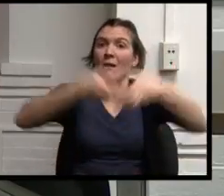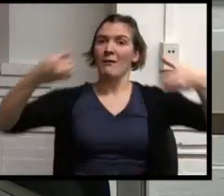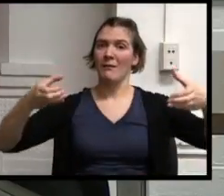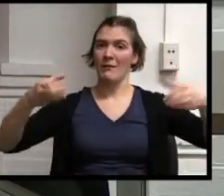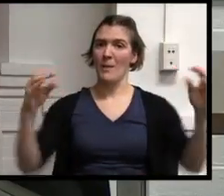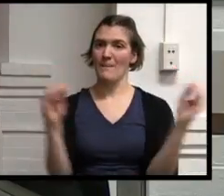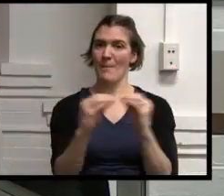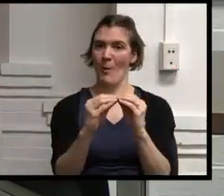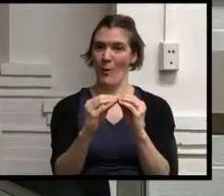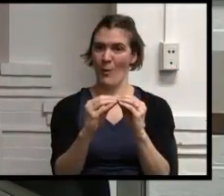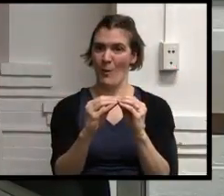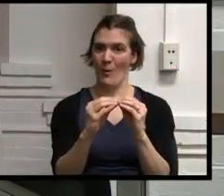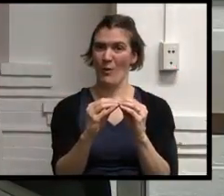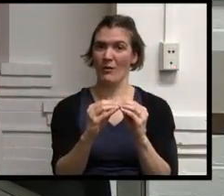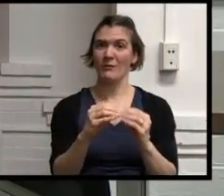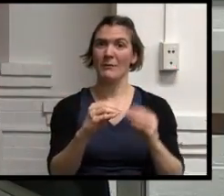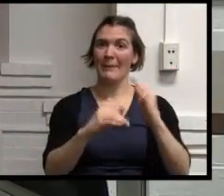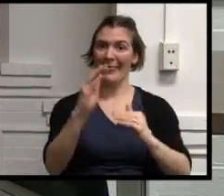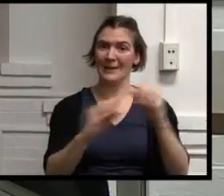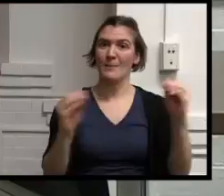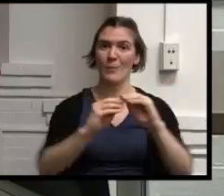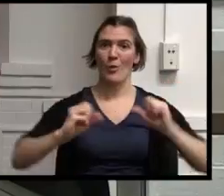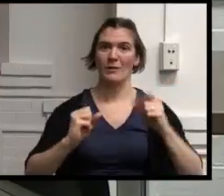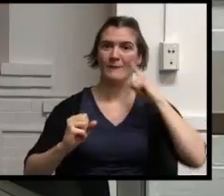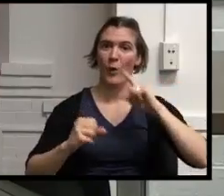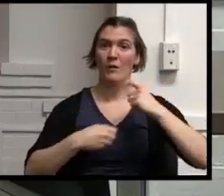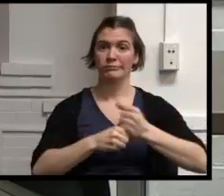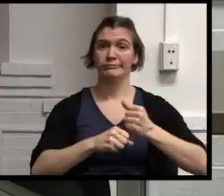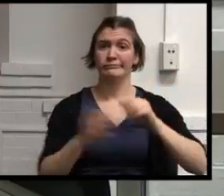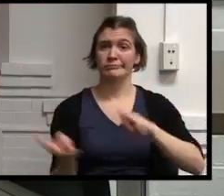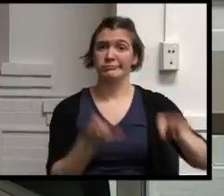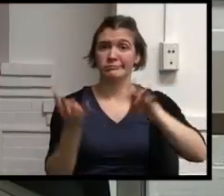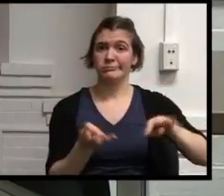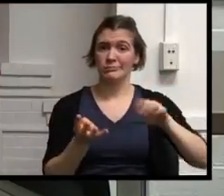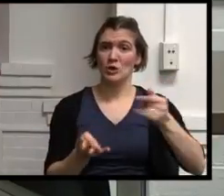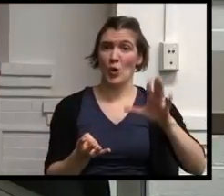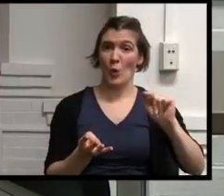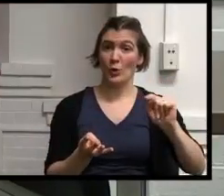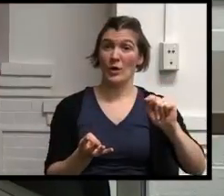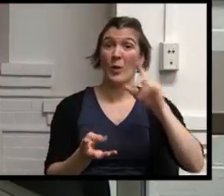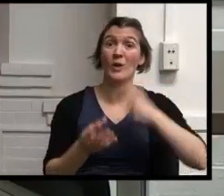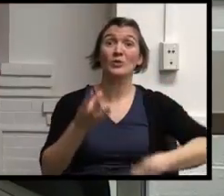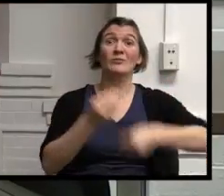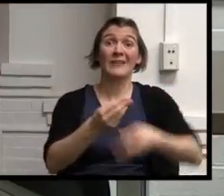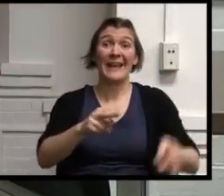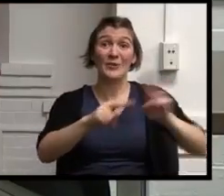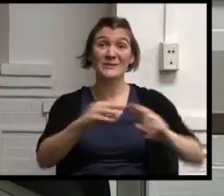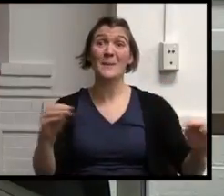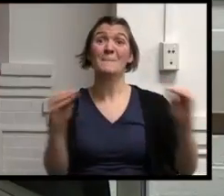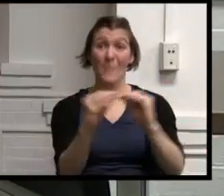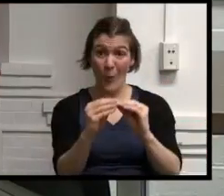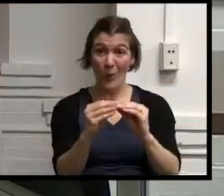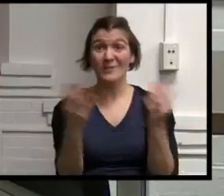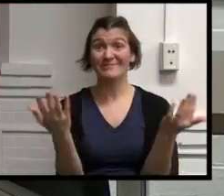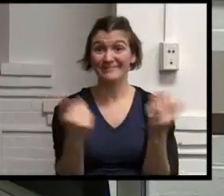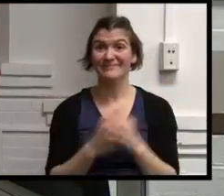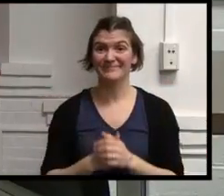of production at that site, and now they're contemplating increasing production again and needing more